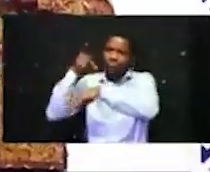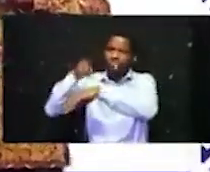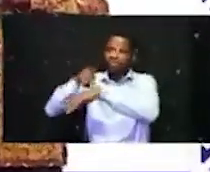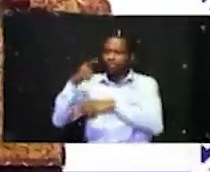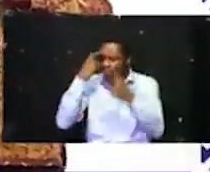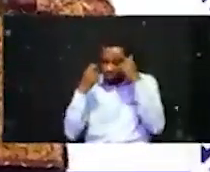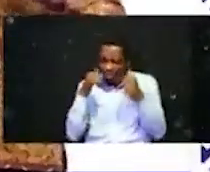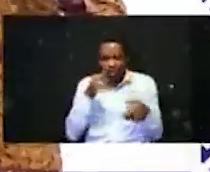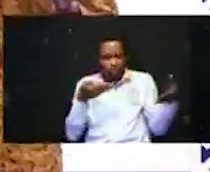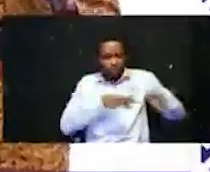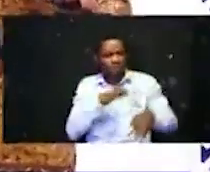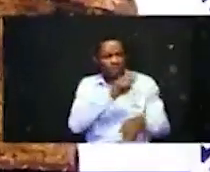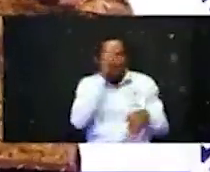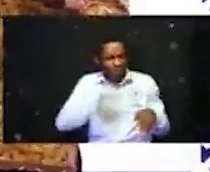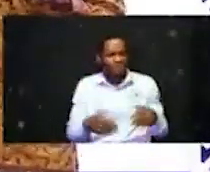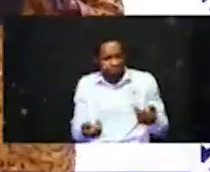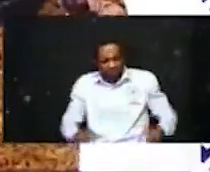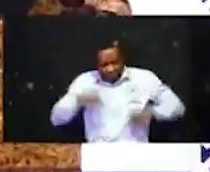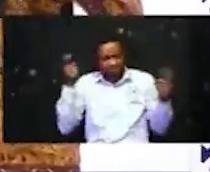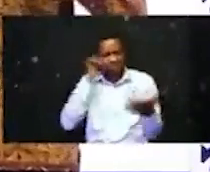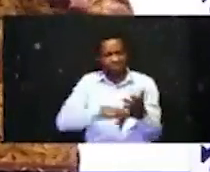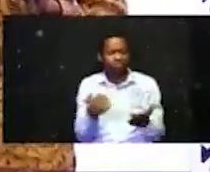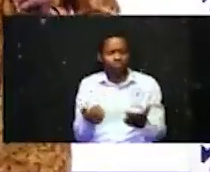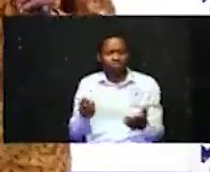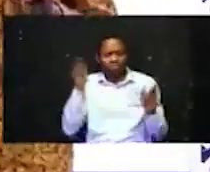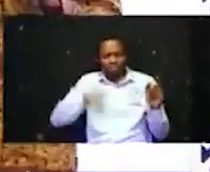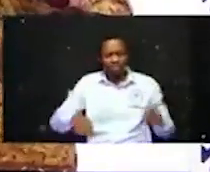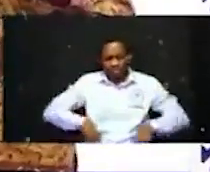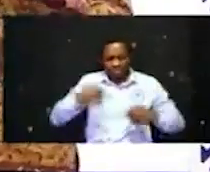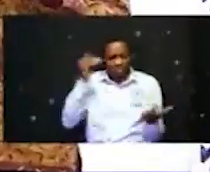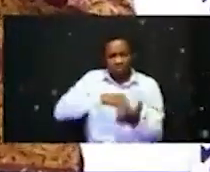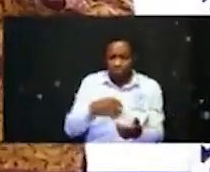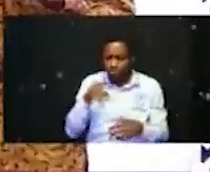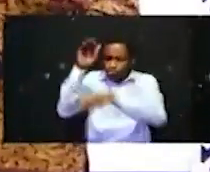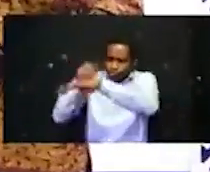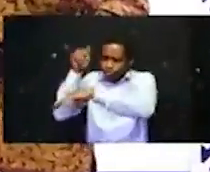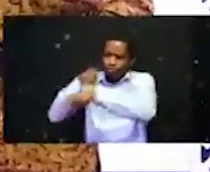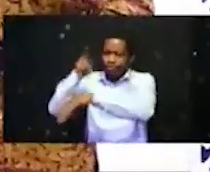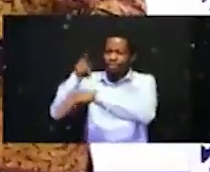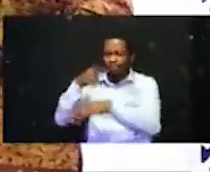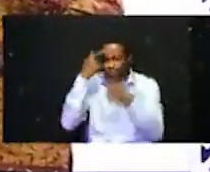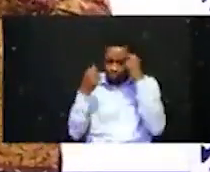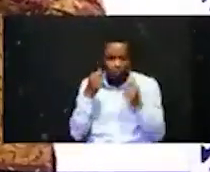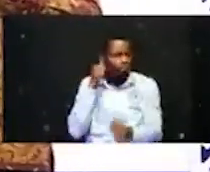must live. And nipa ni na kan say ah Petro o wa heya mumye nfre no no mra mama idi en sesu